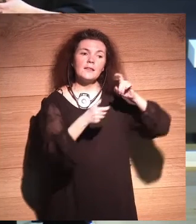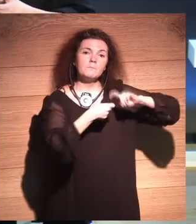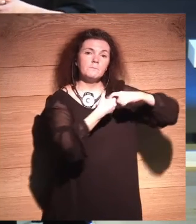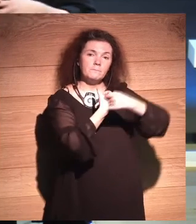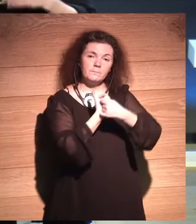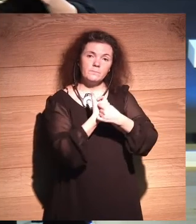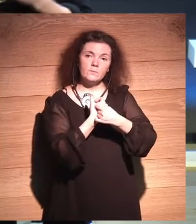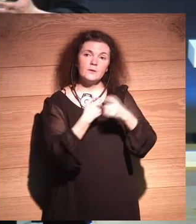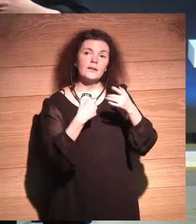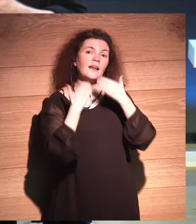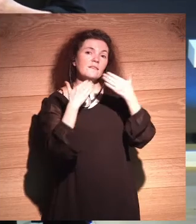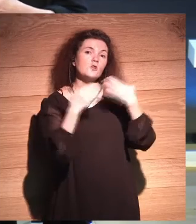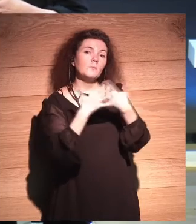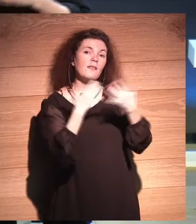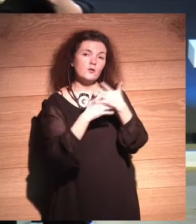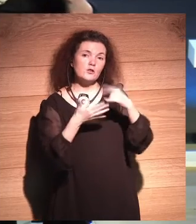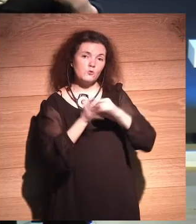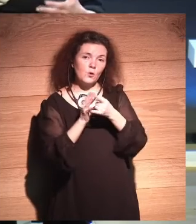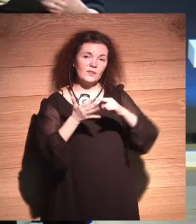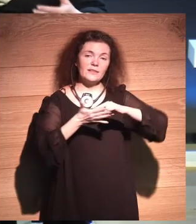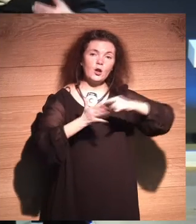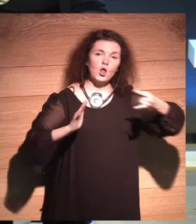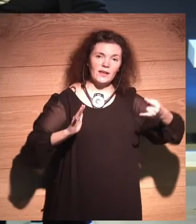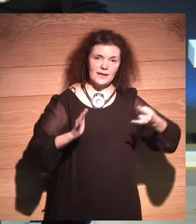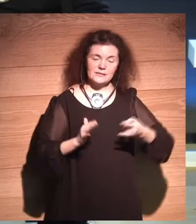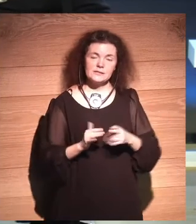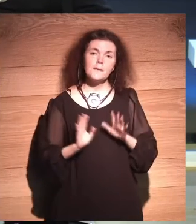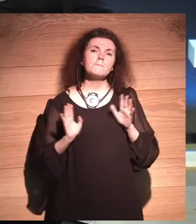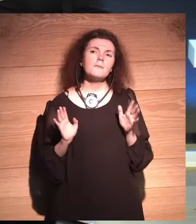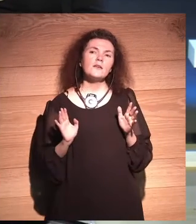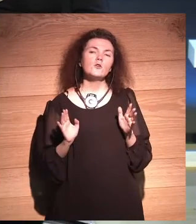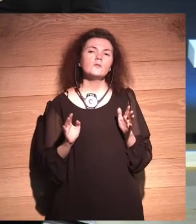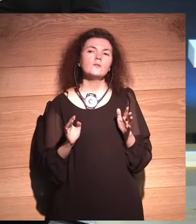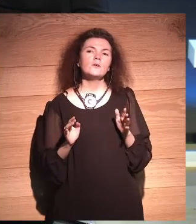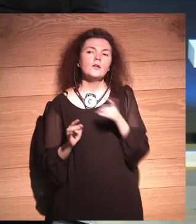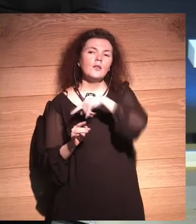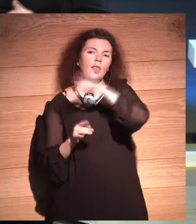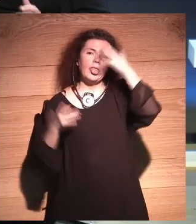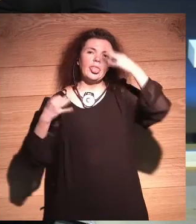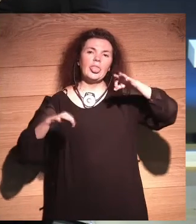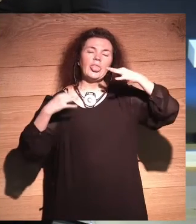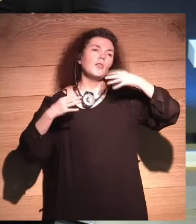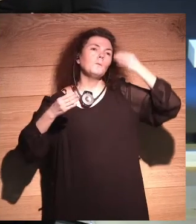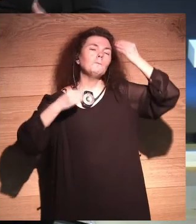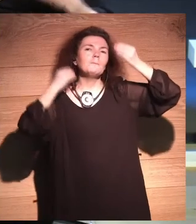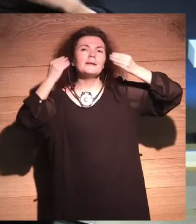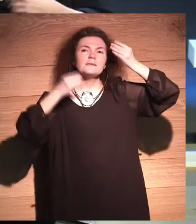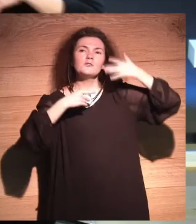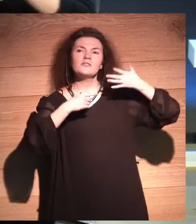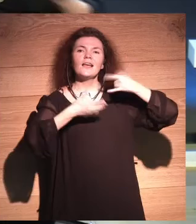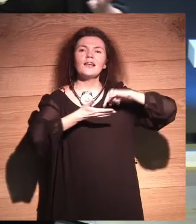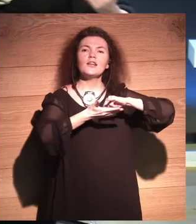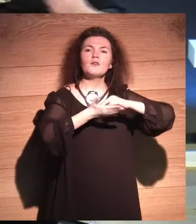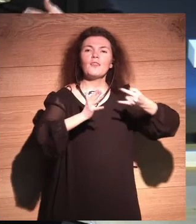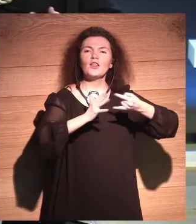to assume that we can do the technology without also having the legal changes that we need to actually ensure that we're